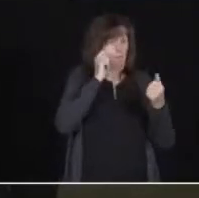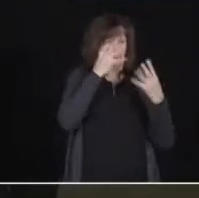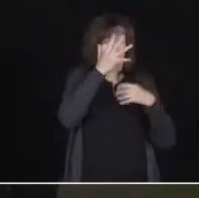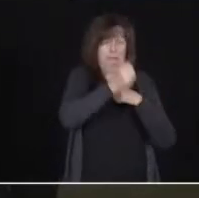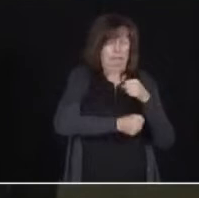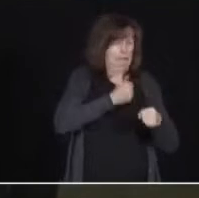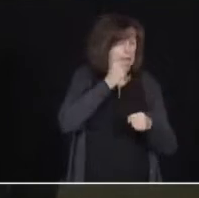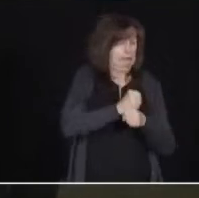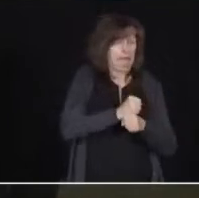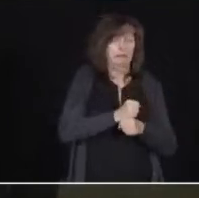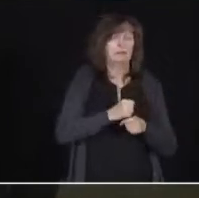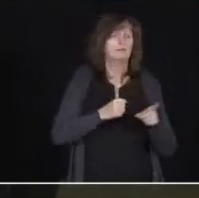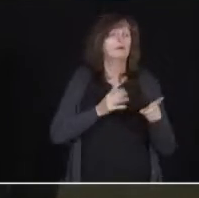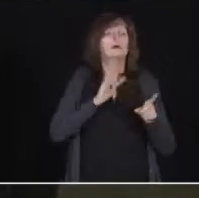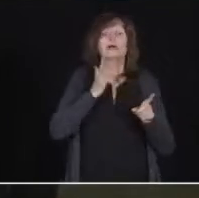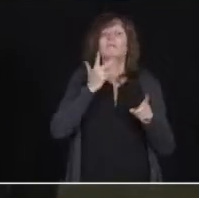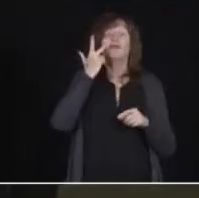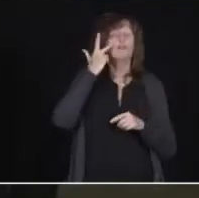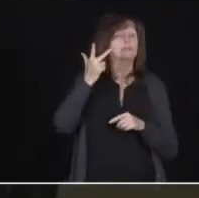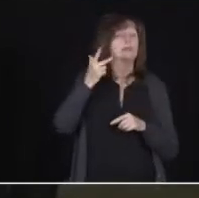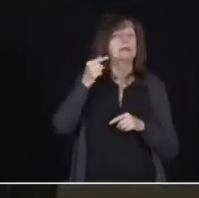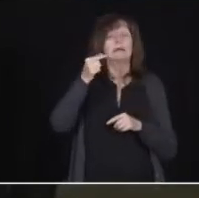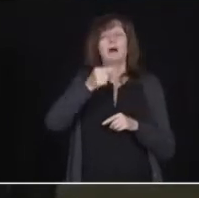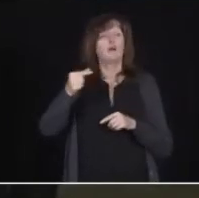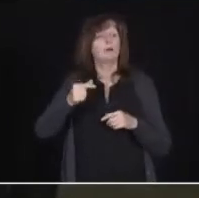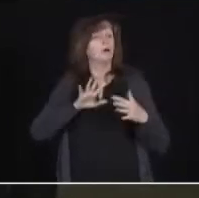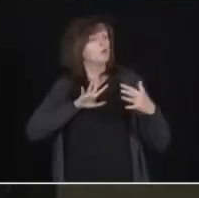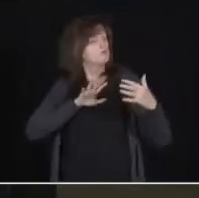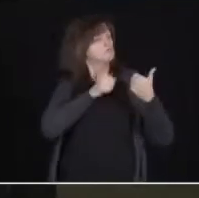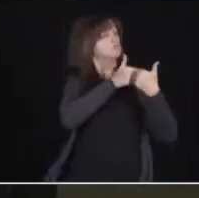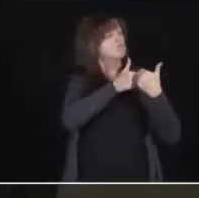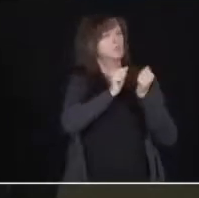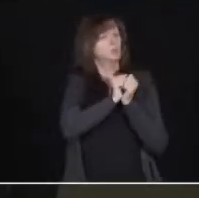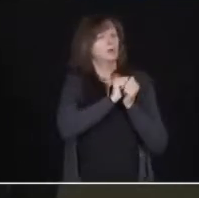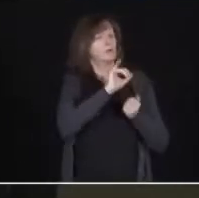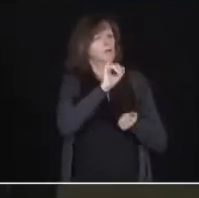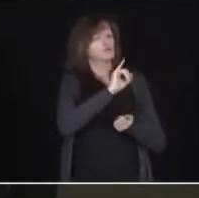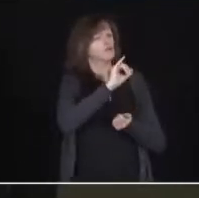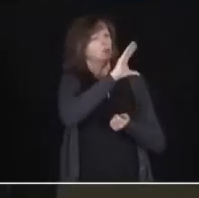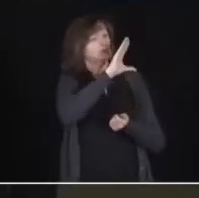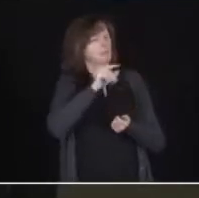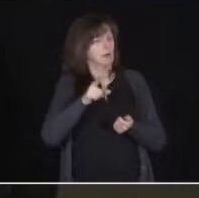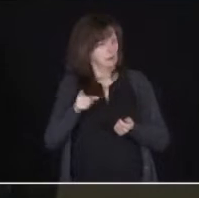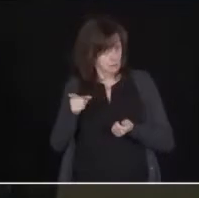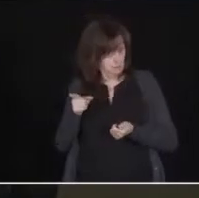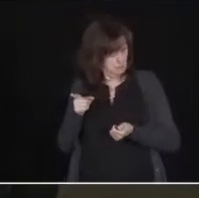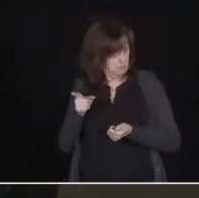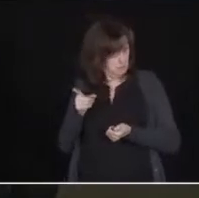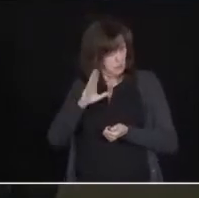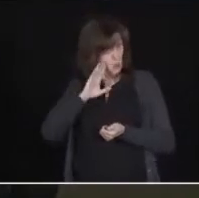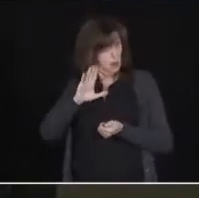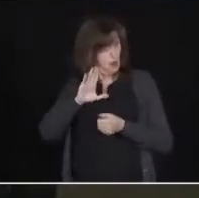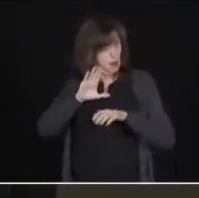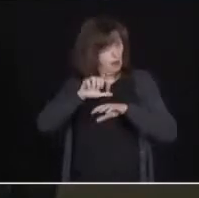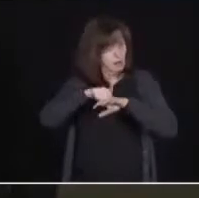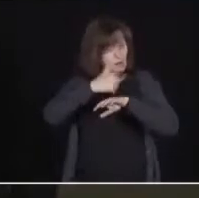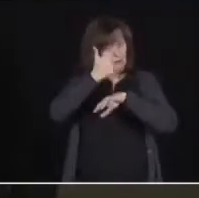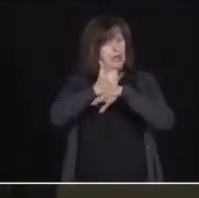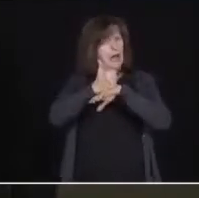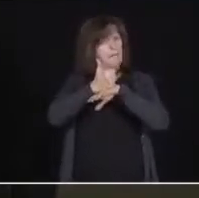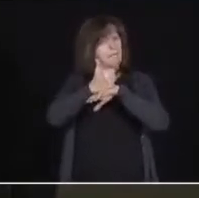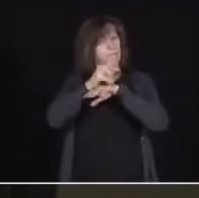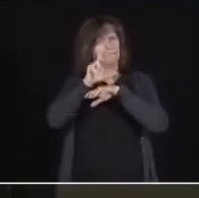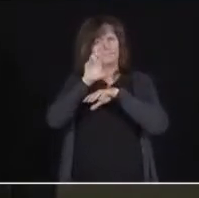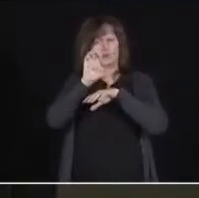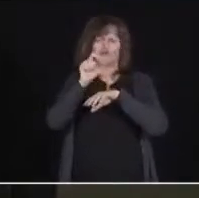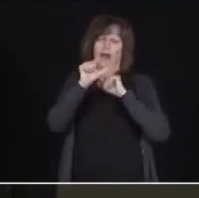willing to do to address this? Are you willing to regulate the industry? Well, you just got a message again from the insurance companies.